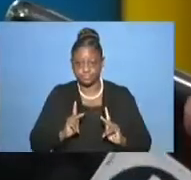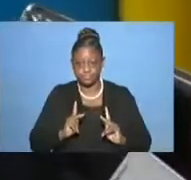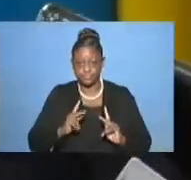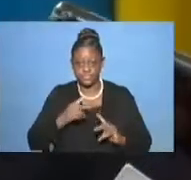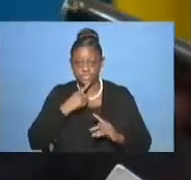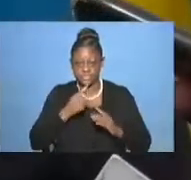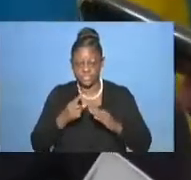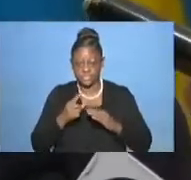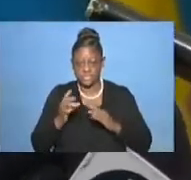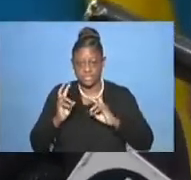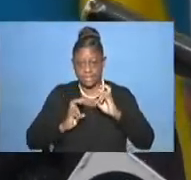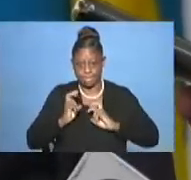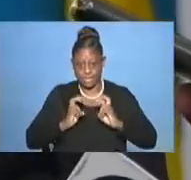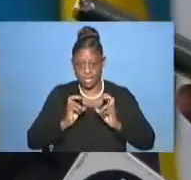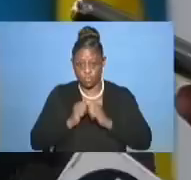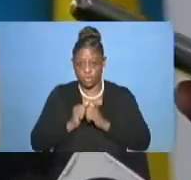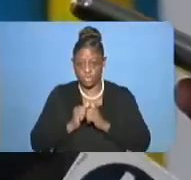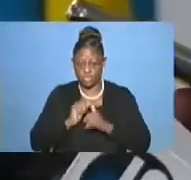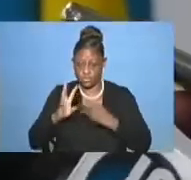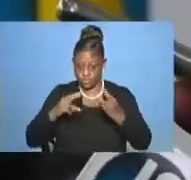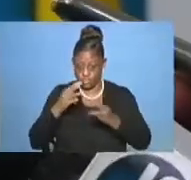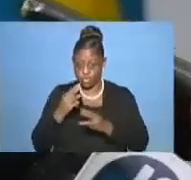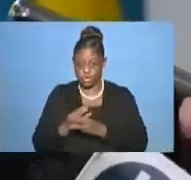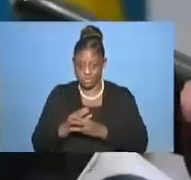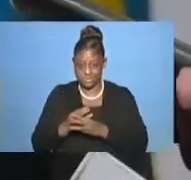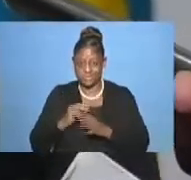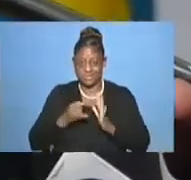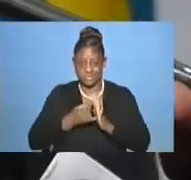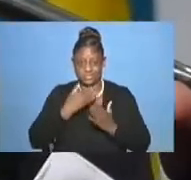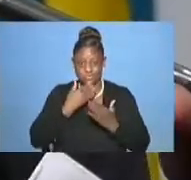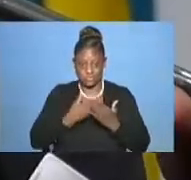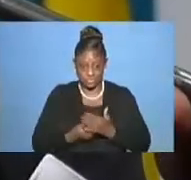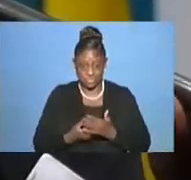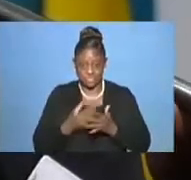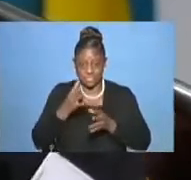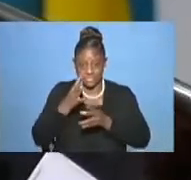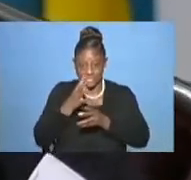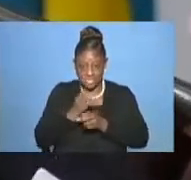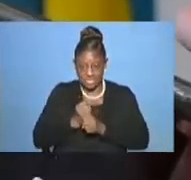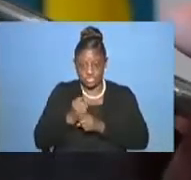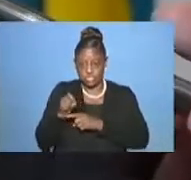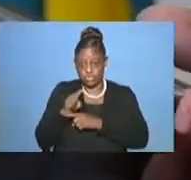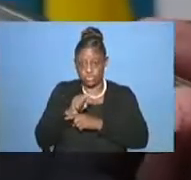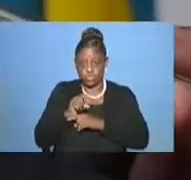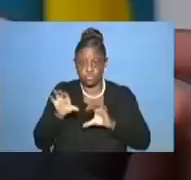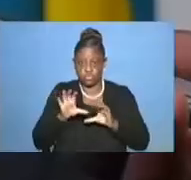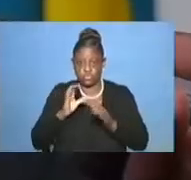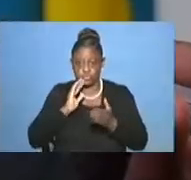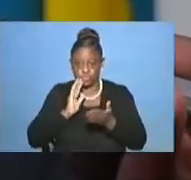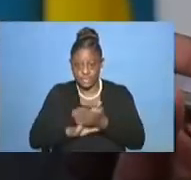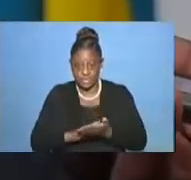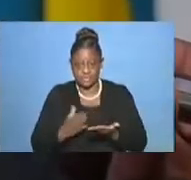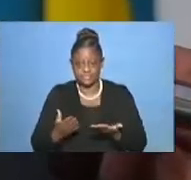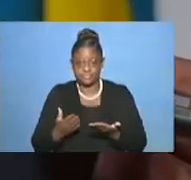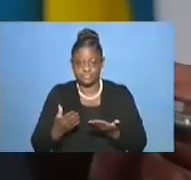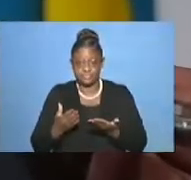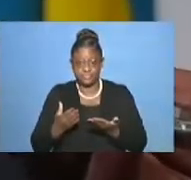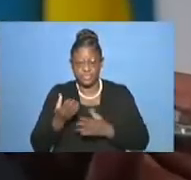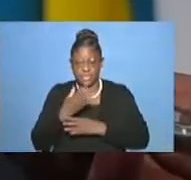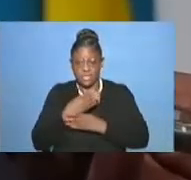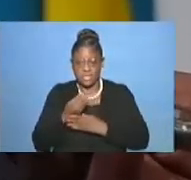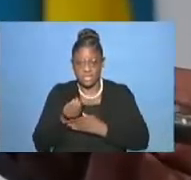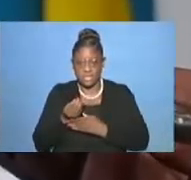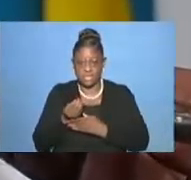very good. It's very high. Our police do a very good job at catching you when you do things. Our saturation patrols have